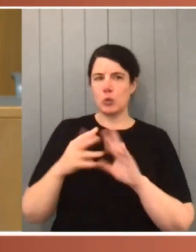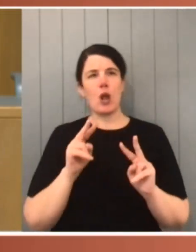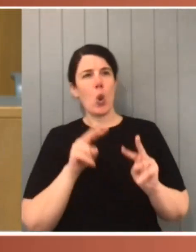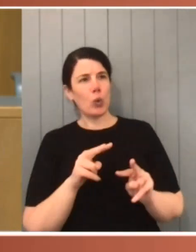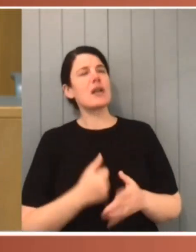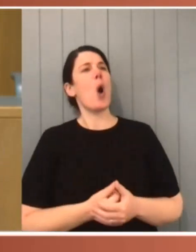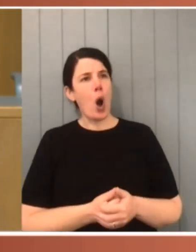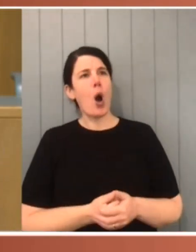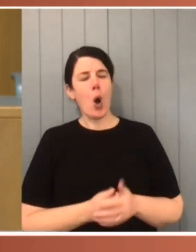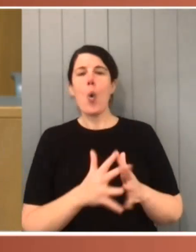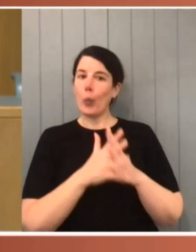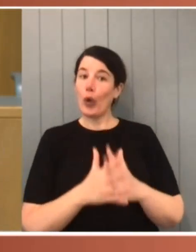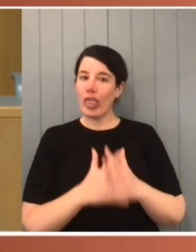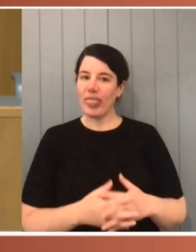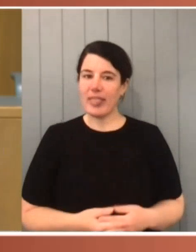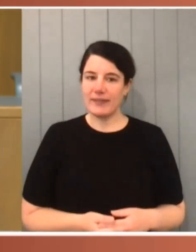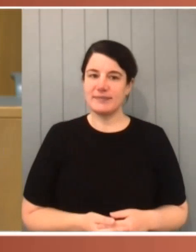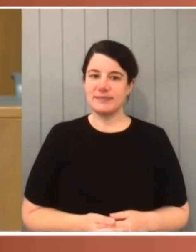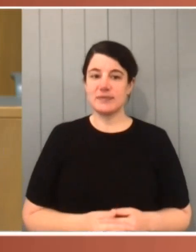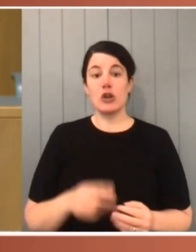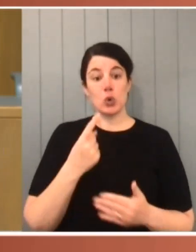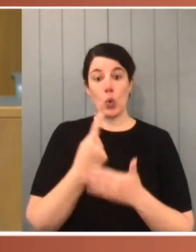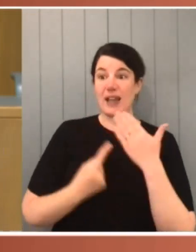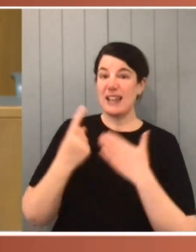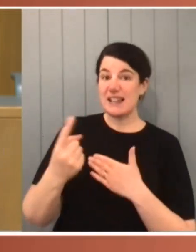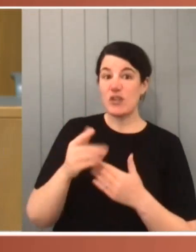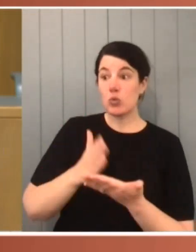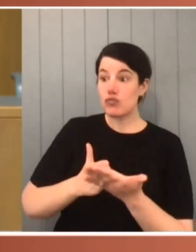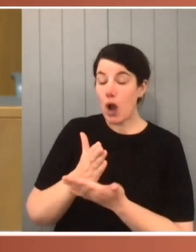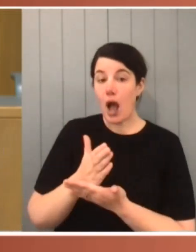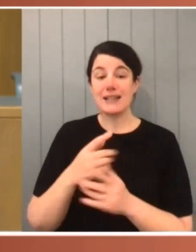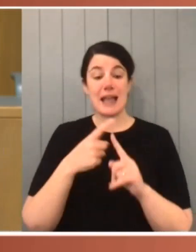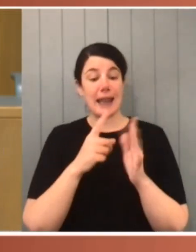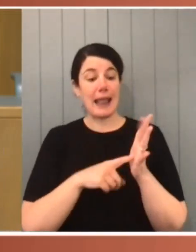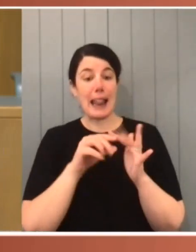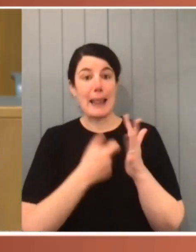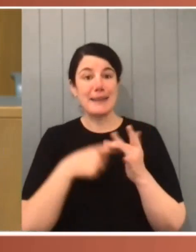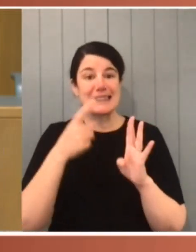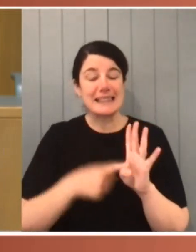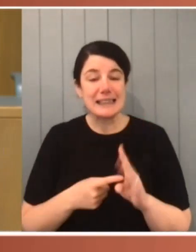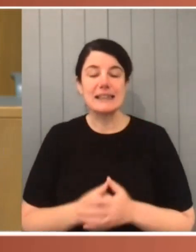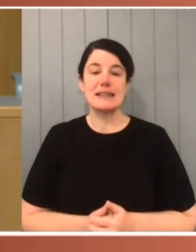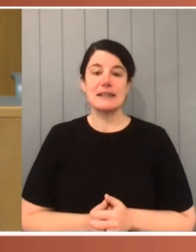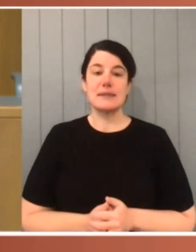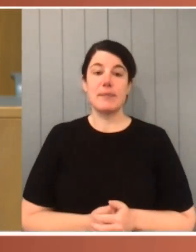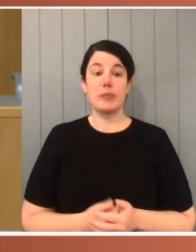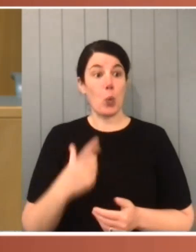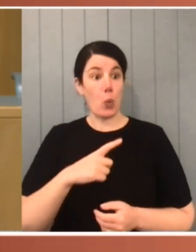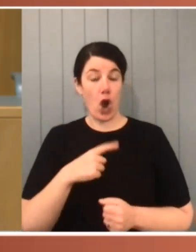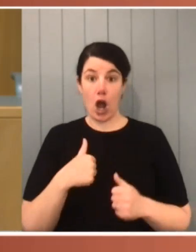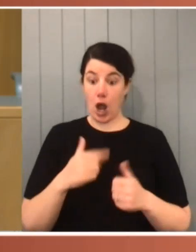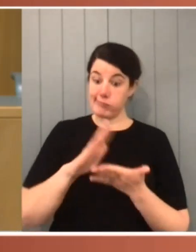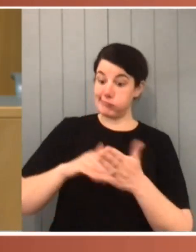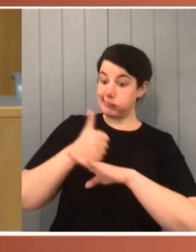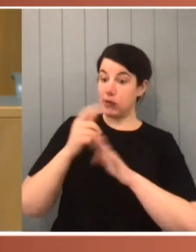so reasons that relate to individual rights and liberties. So we should implement this law because it will strengthen a specific right for